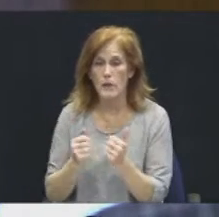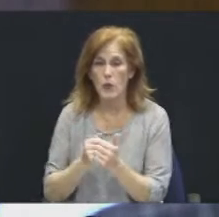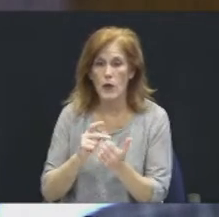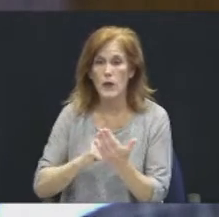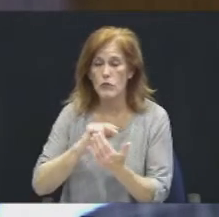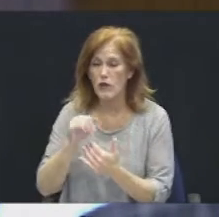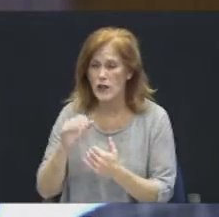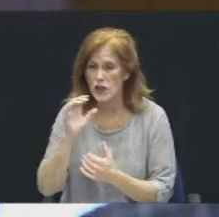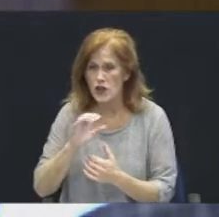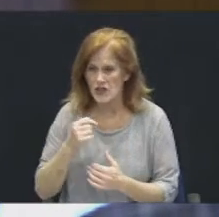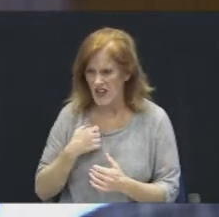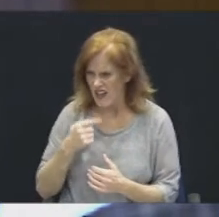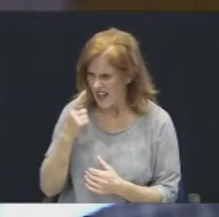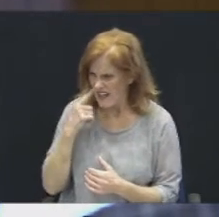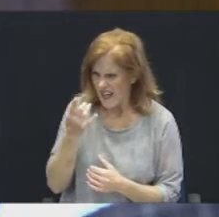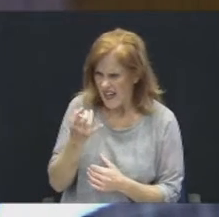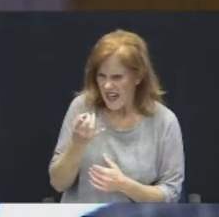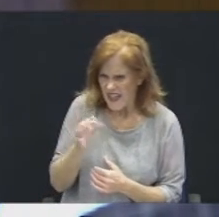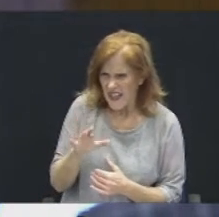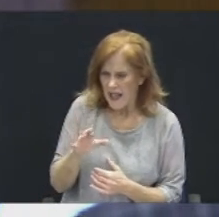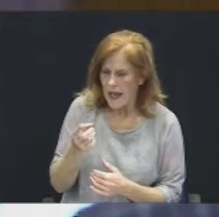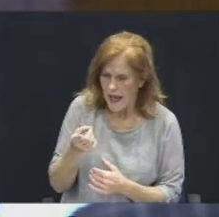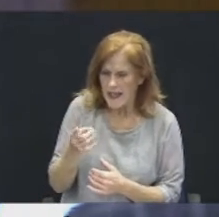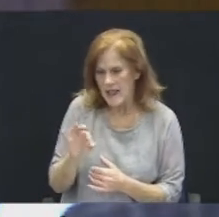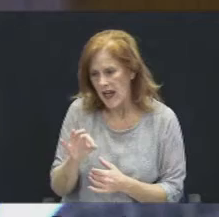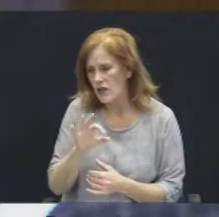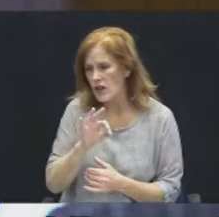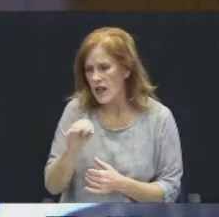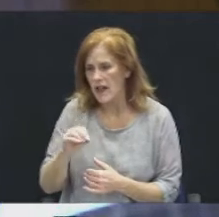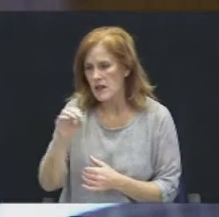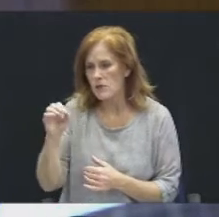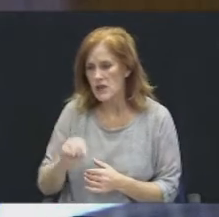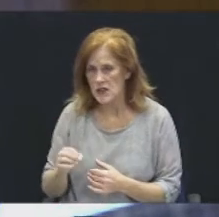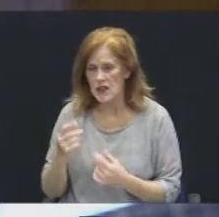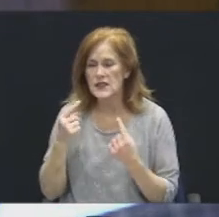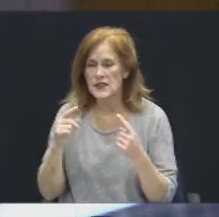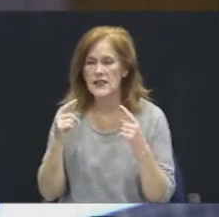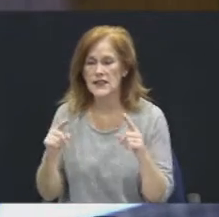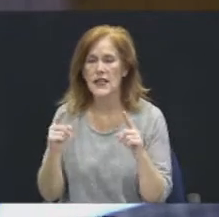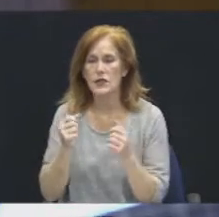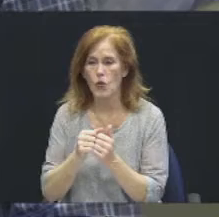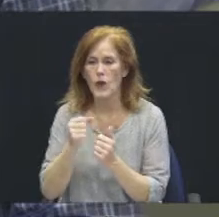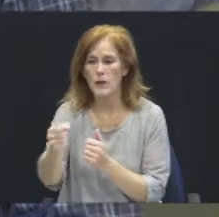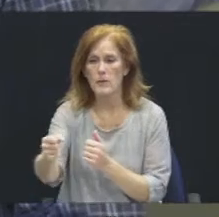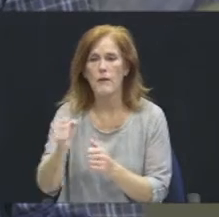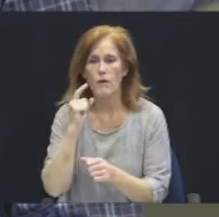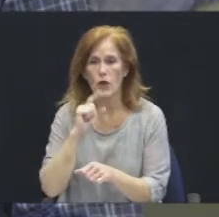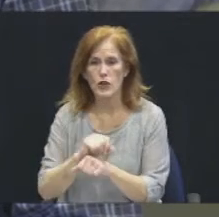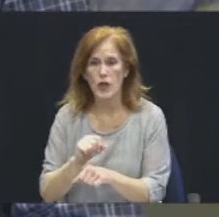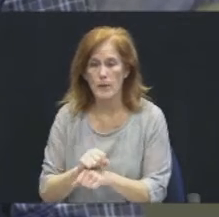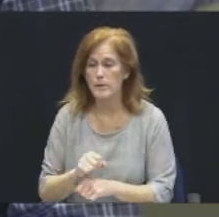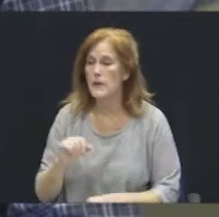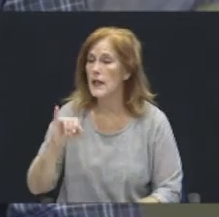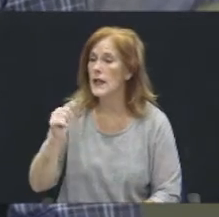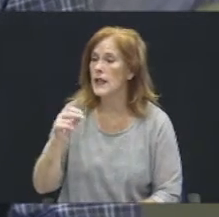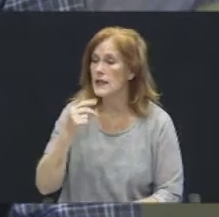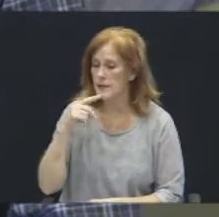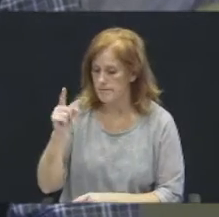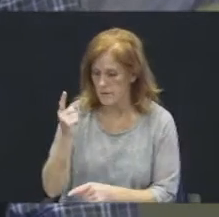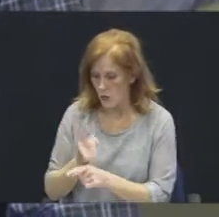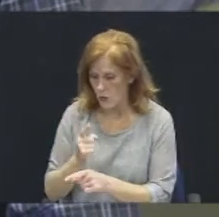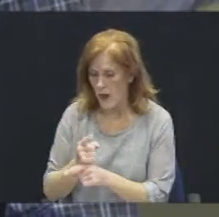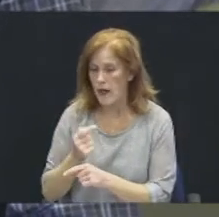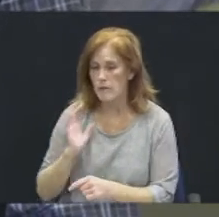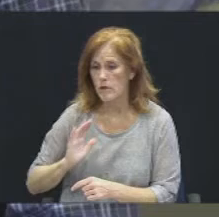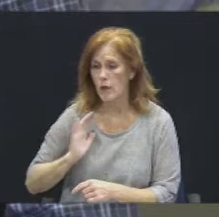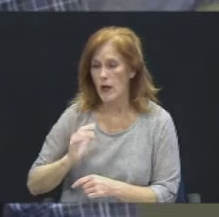like 89 or 90% success rate with their placement. Yep, when I was at UNMC,